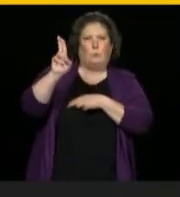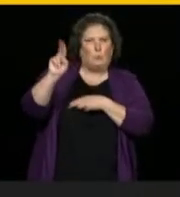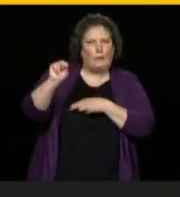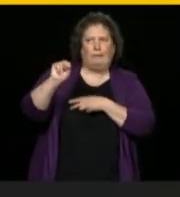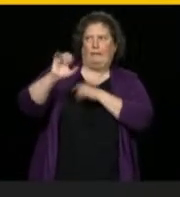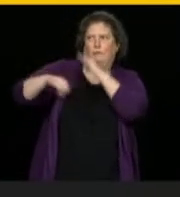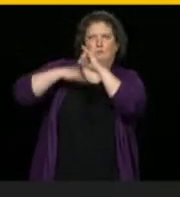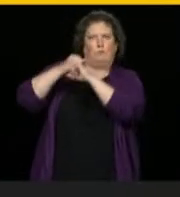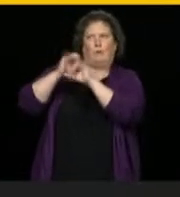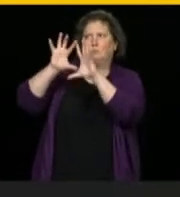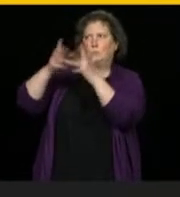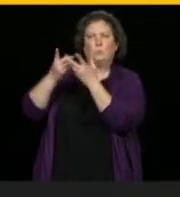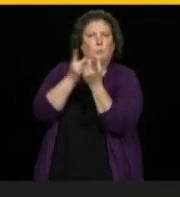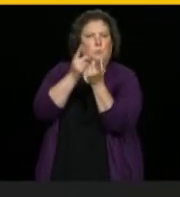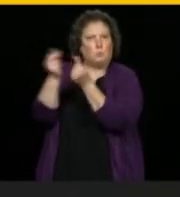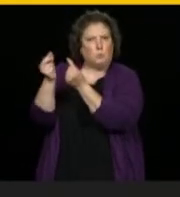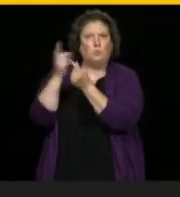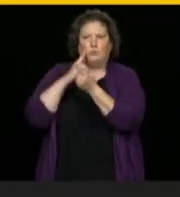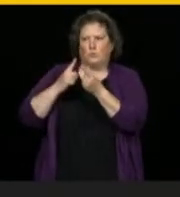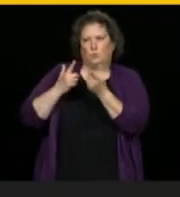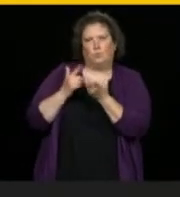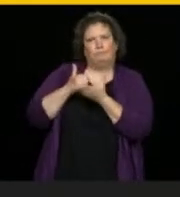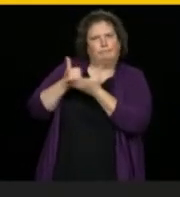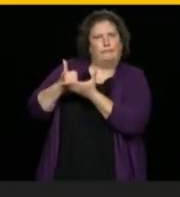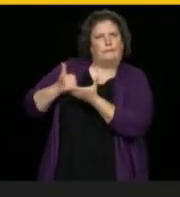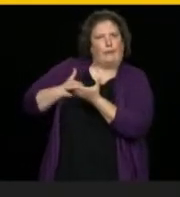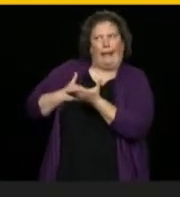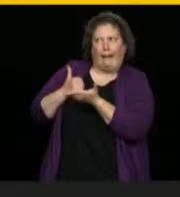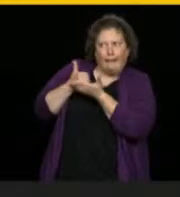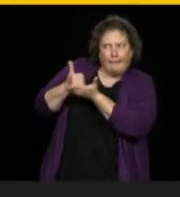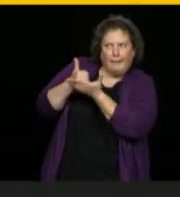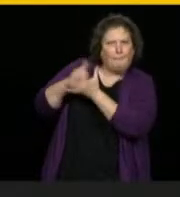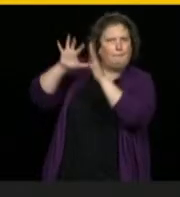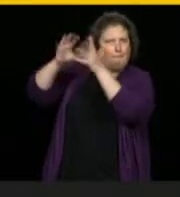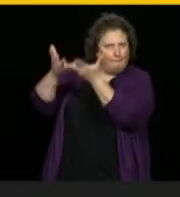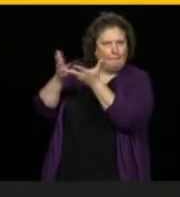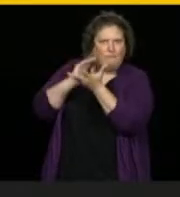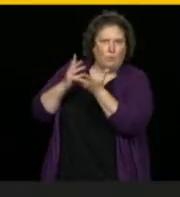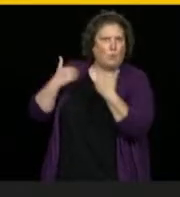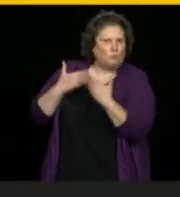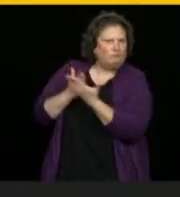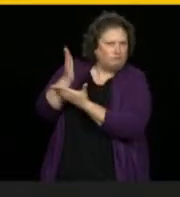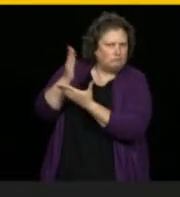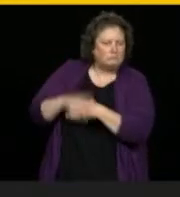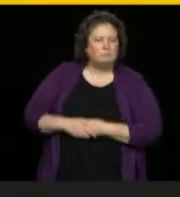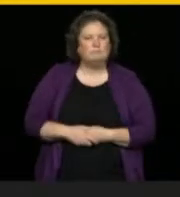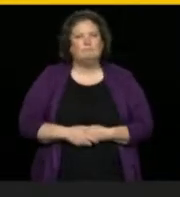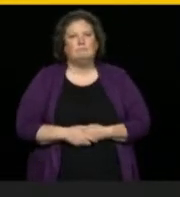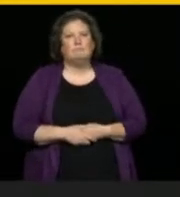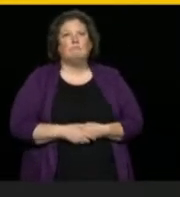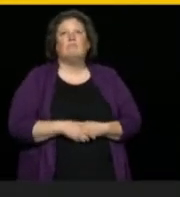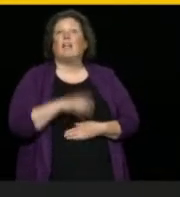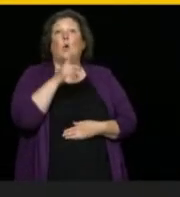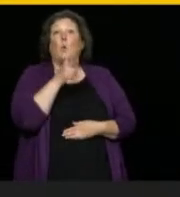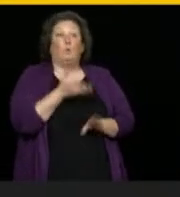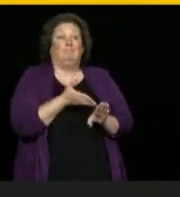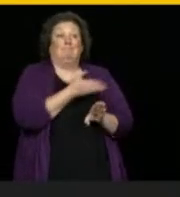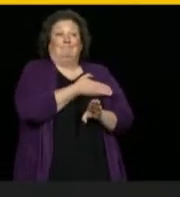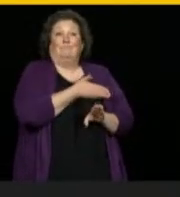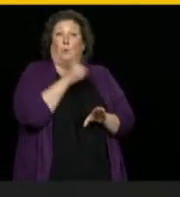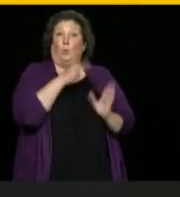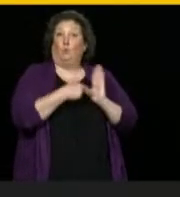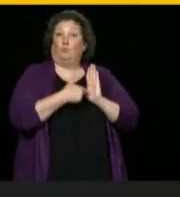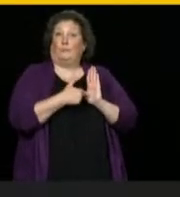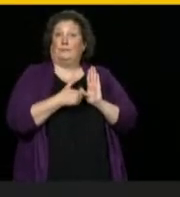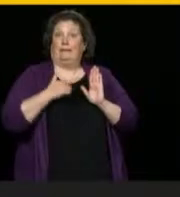humanitarian efforts. I know he will build on the work of Ambassador Marc-André Blanchard and defend our interests and our values